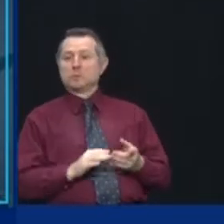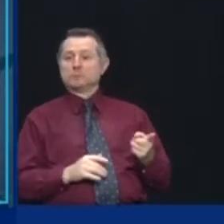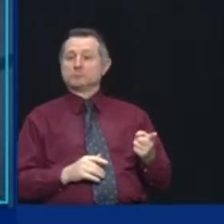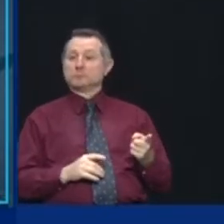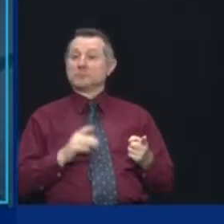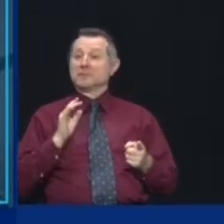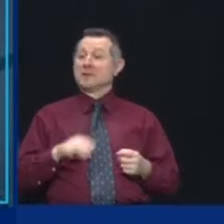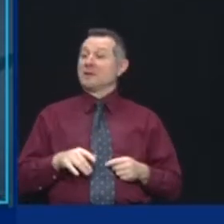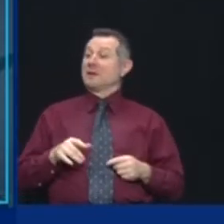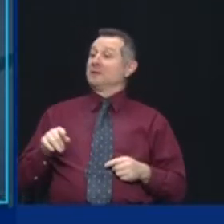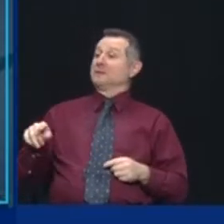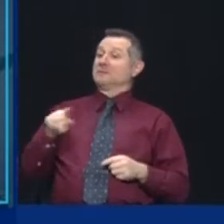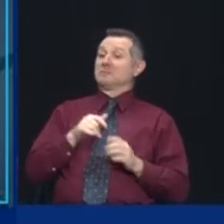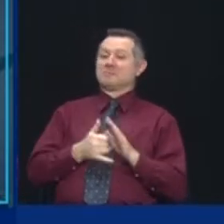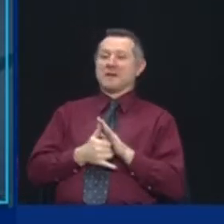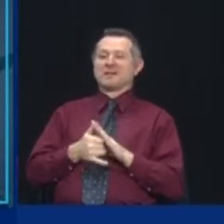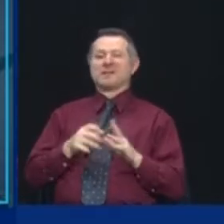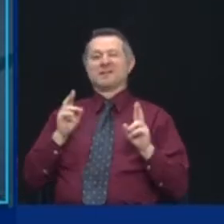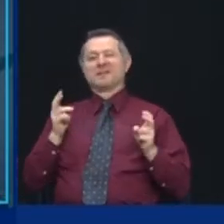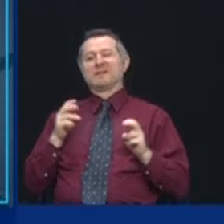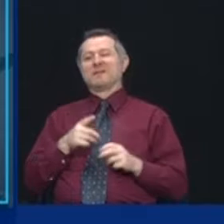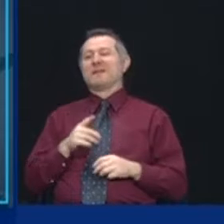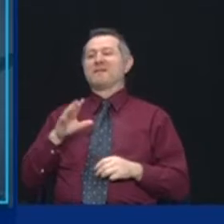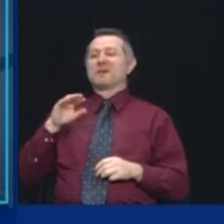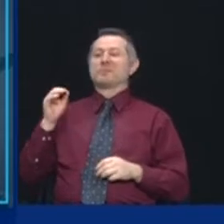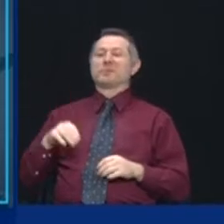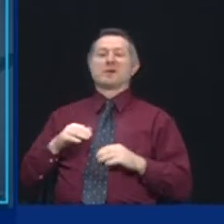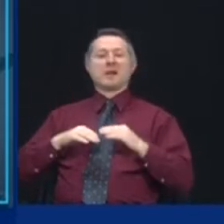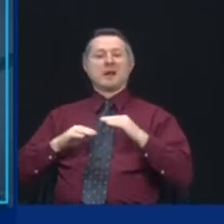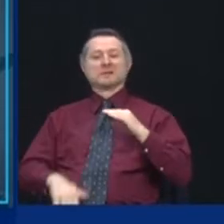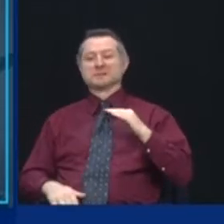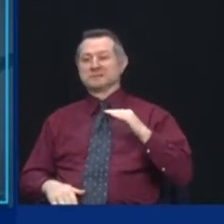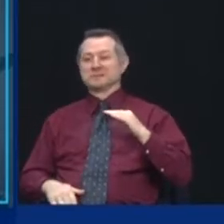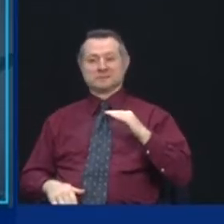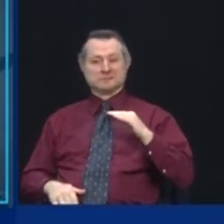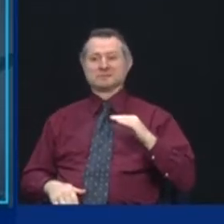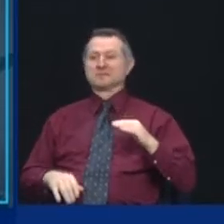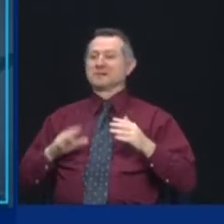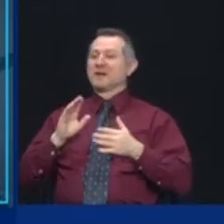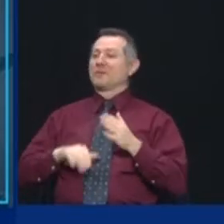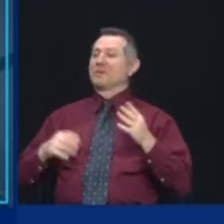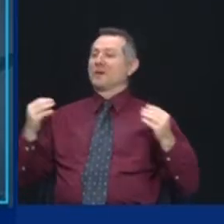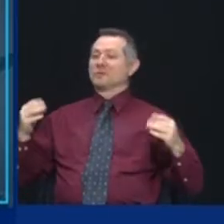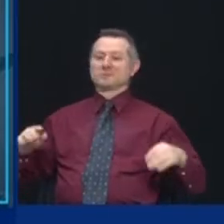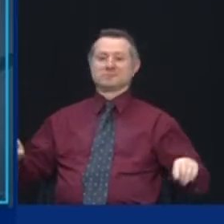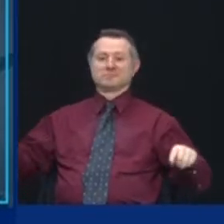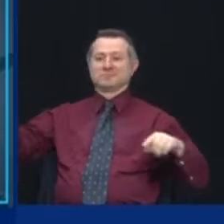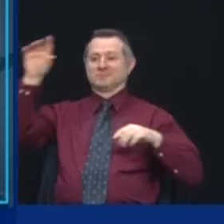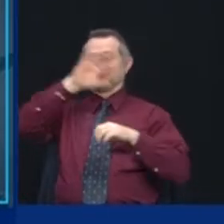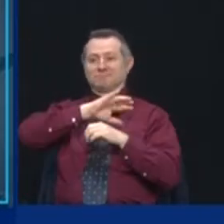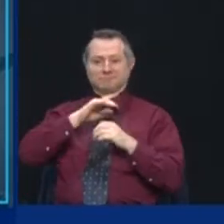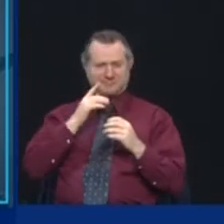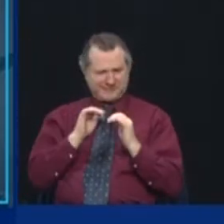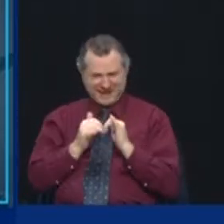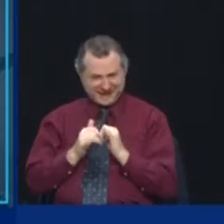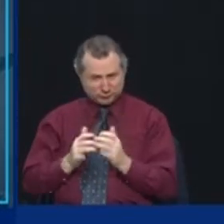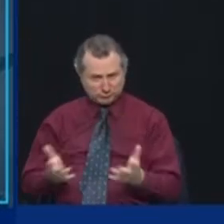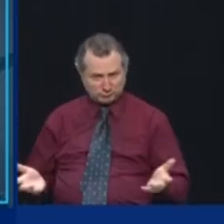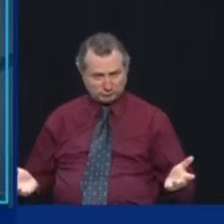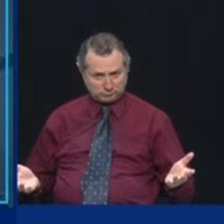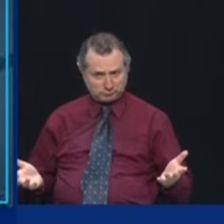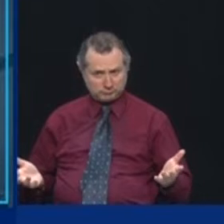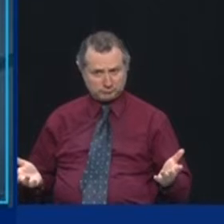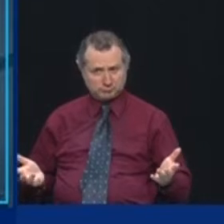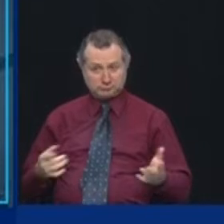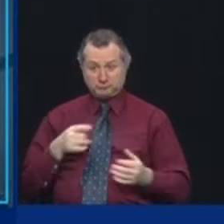half the positivity rate of the outer boroughs? How?